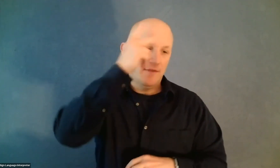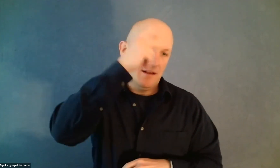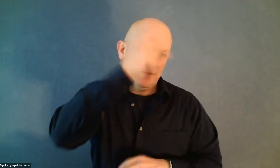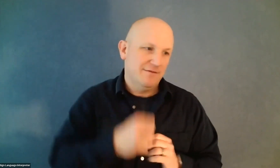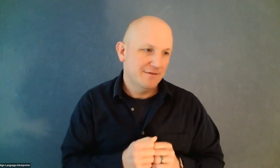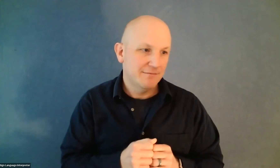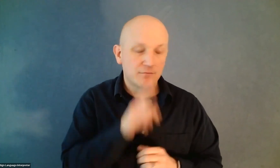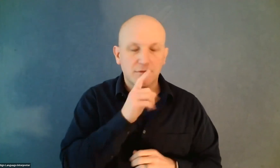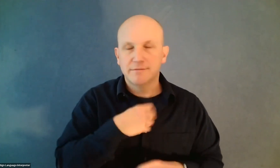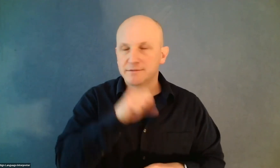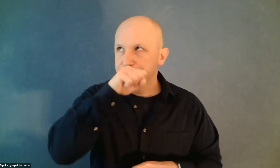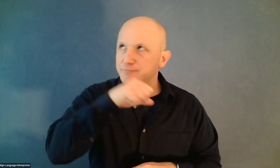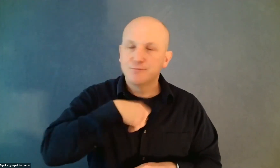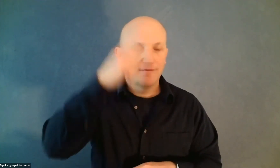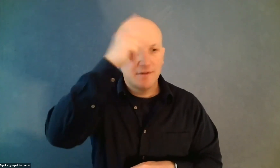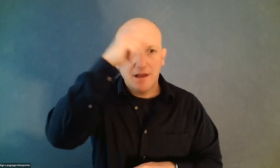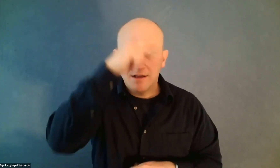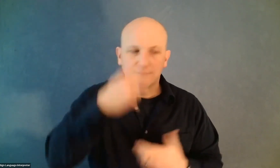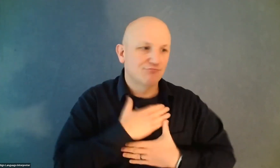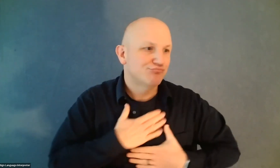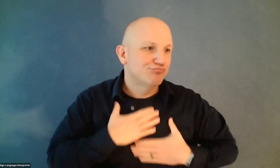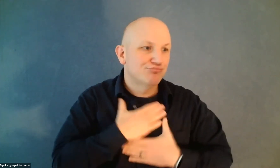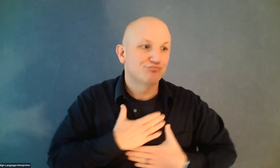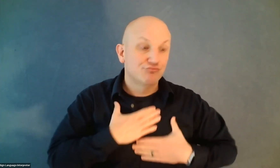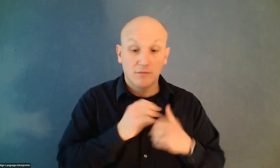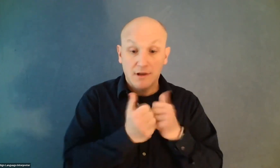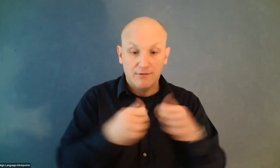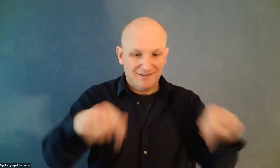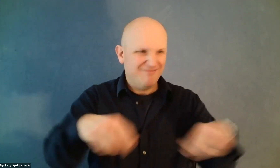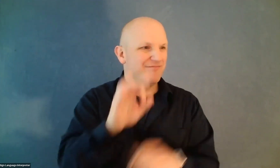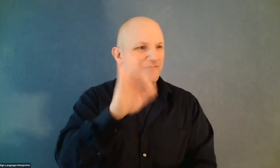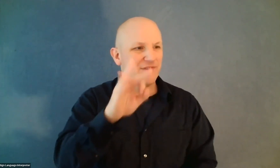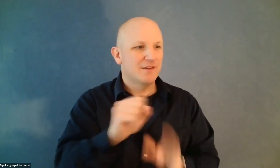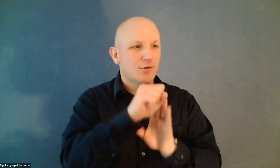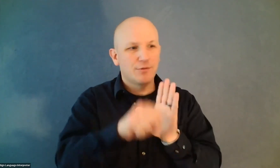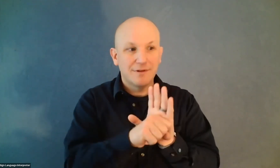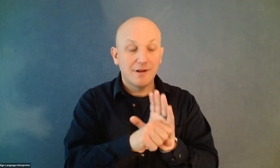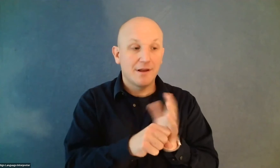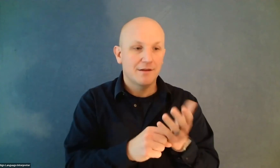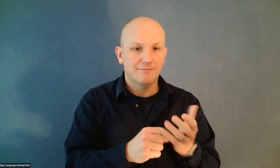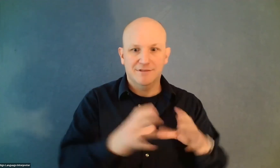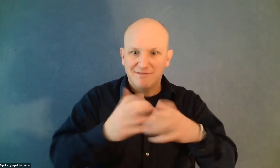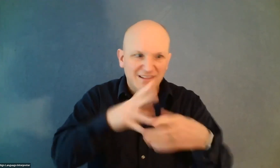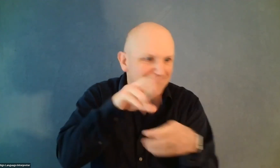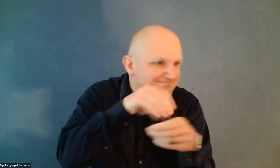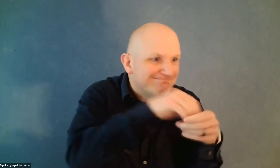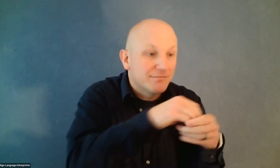for philosophy bloomed when I went to Fresno State and I started taking philosophy classes because of how interesting and how intriguing this field of study really